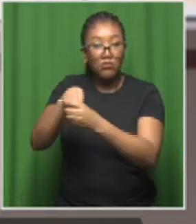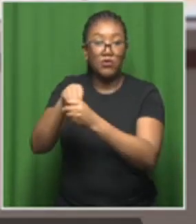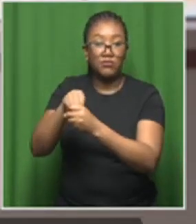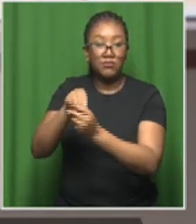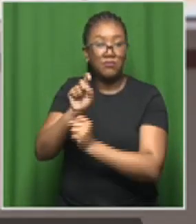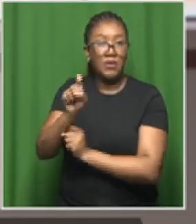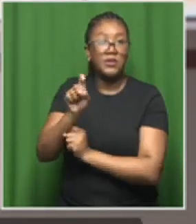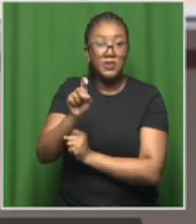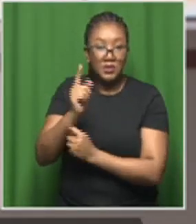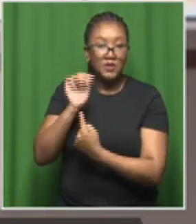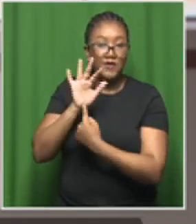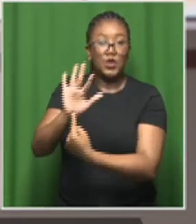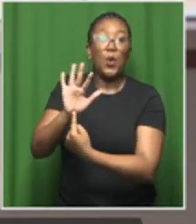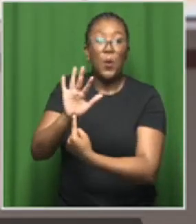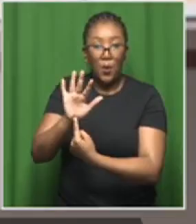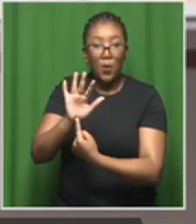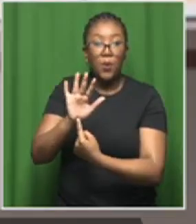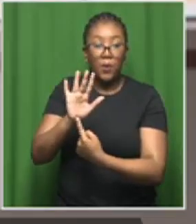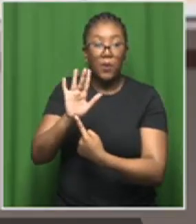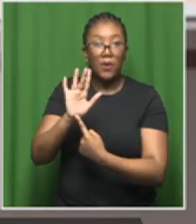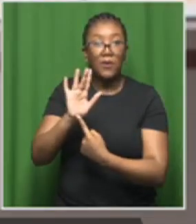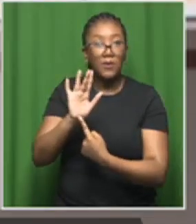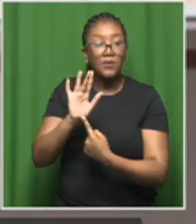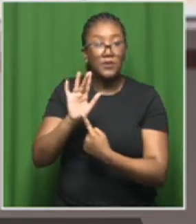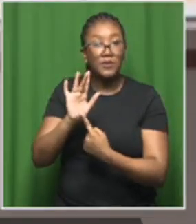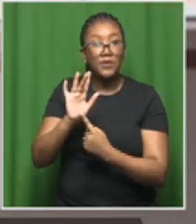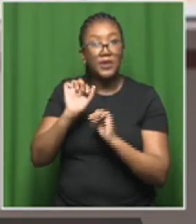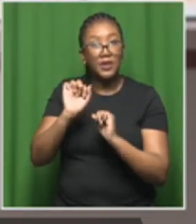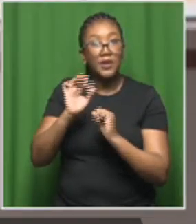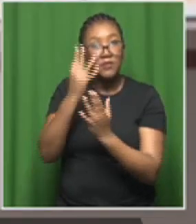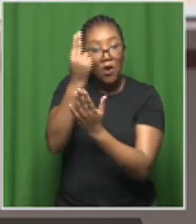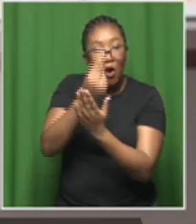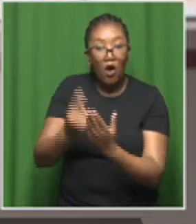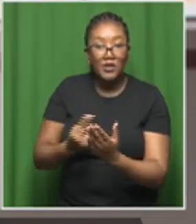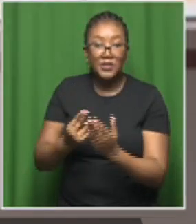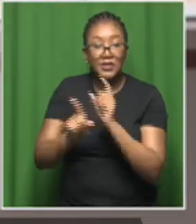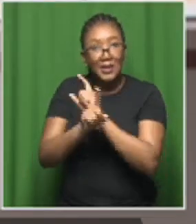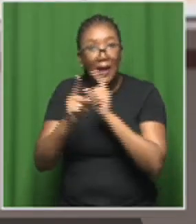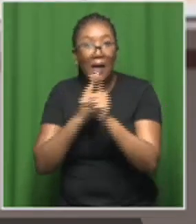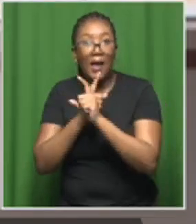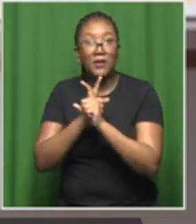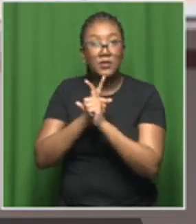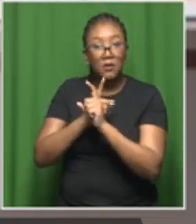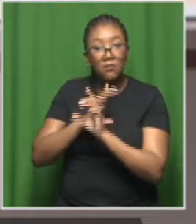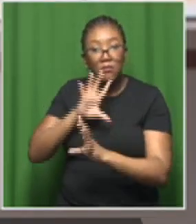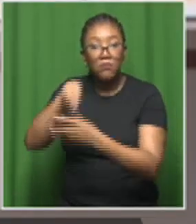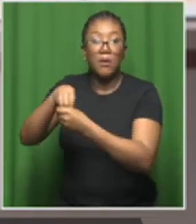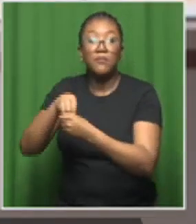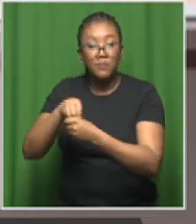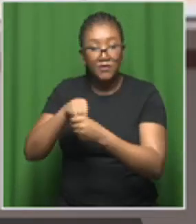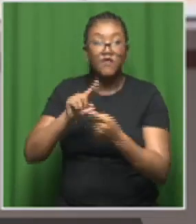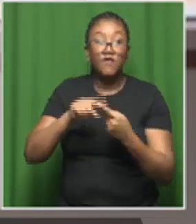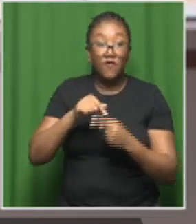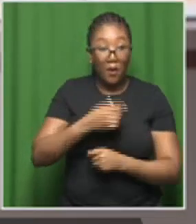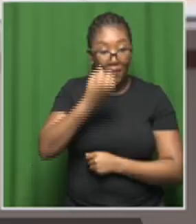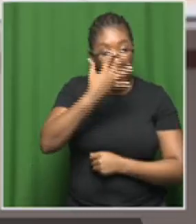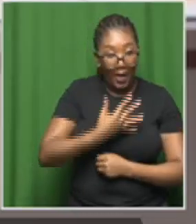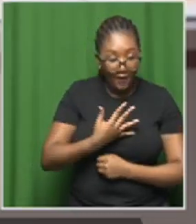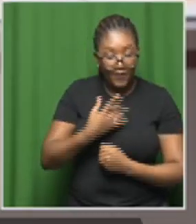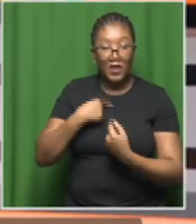know, progressing the cultural arts and culture from Africa to the rest of the world.